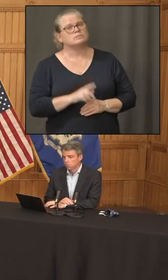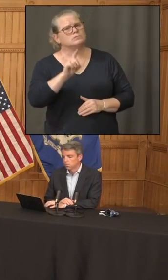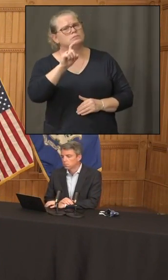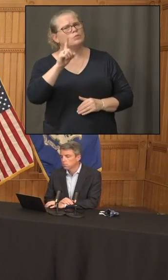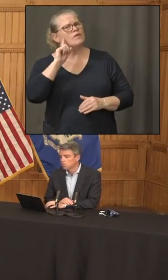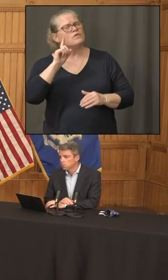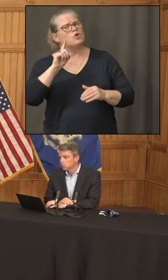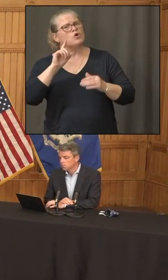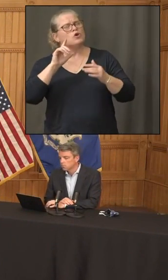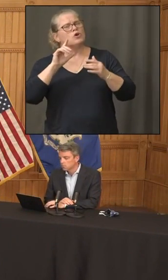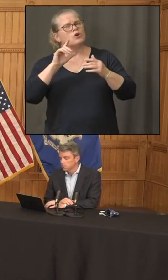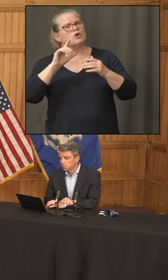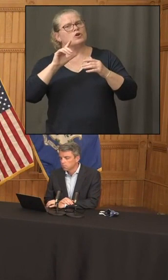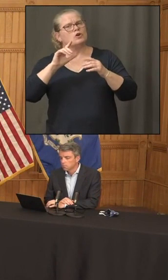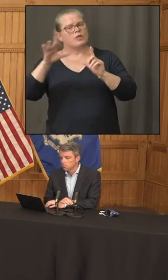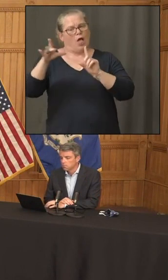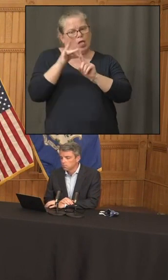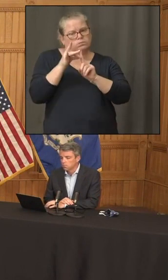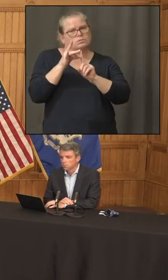below 50%?